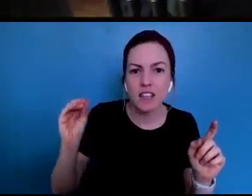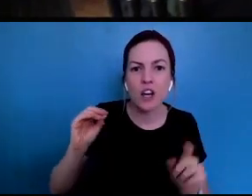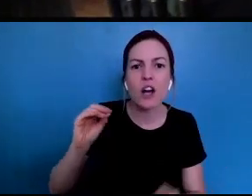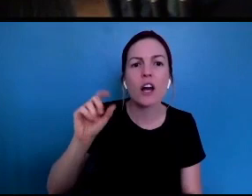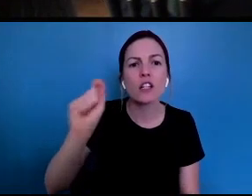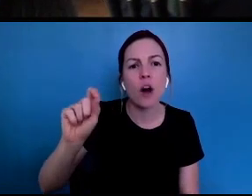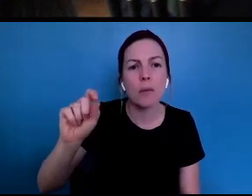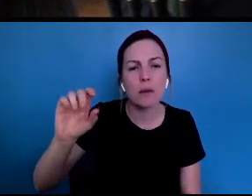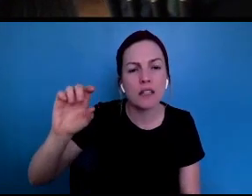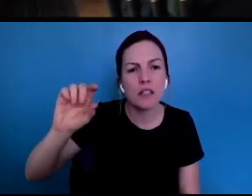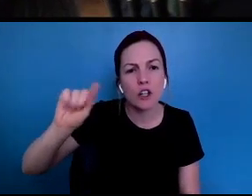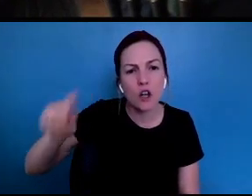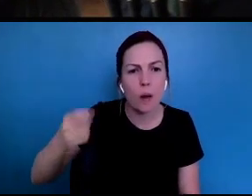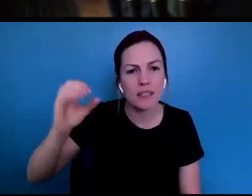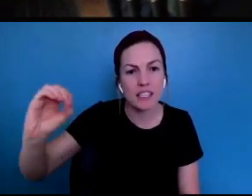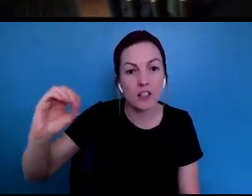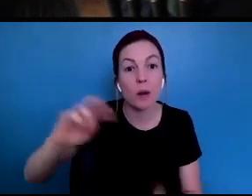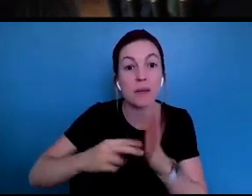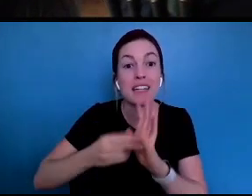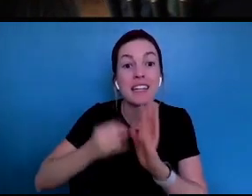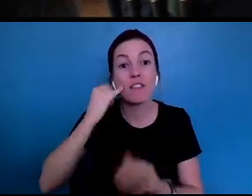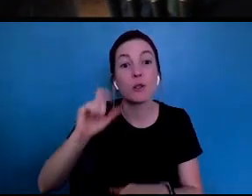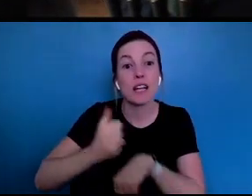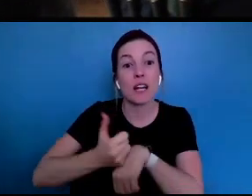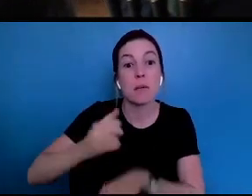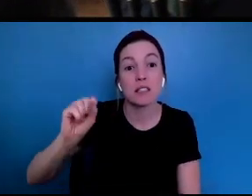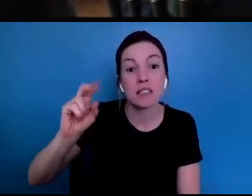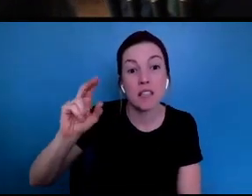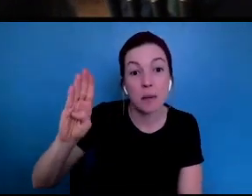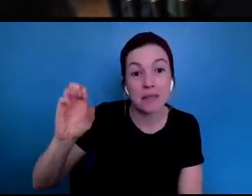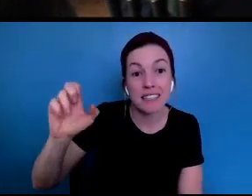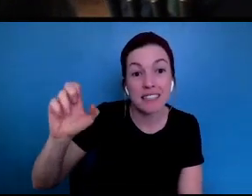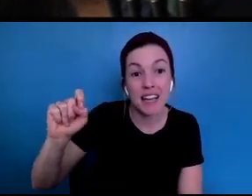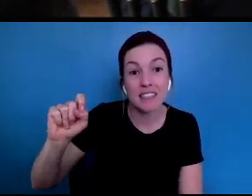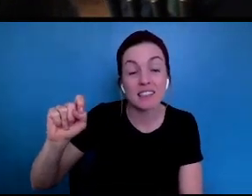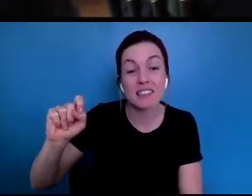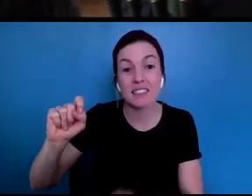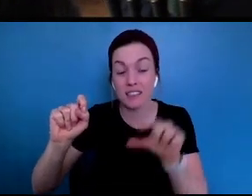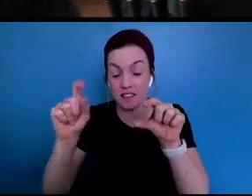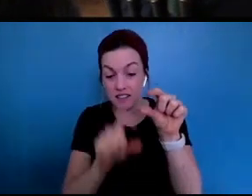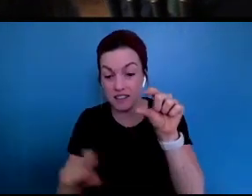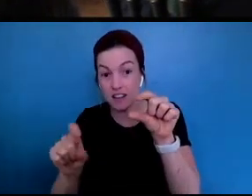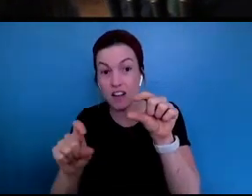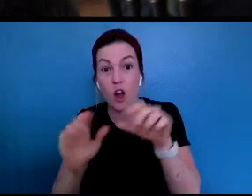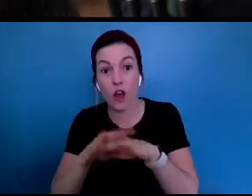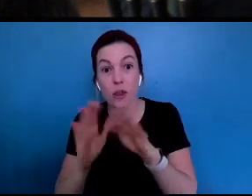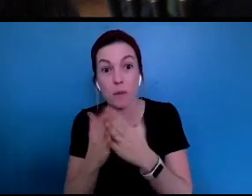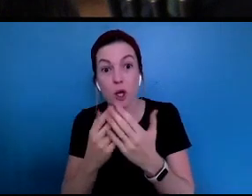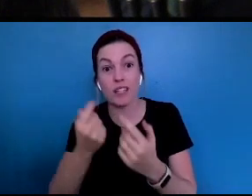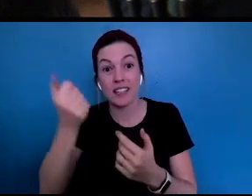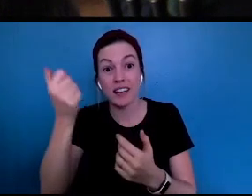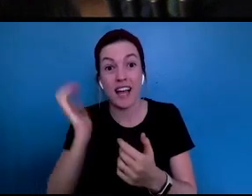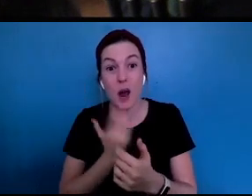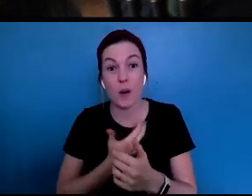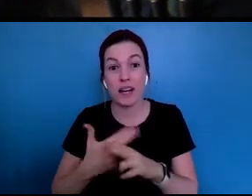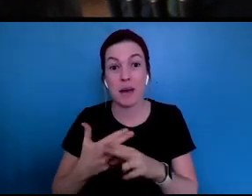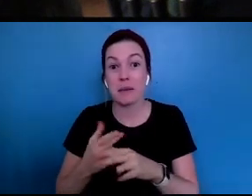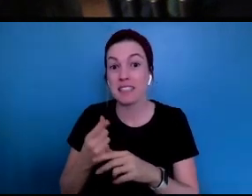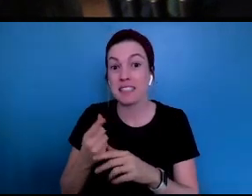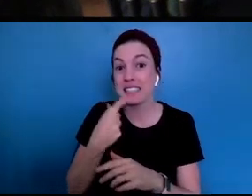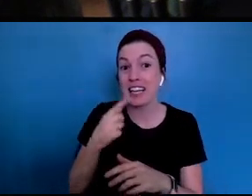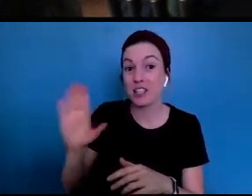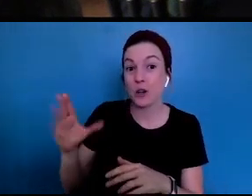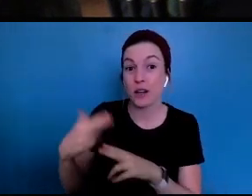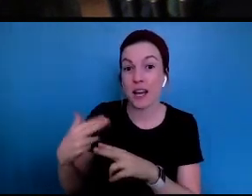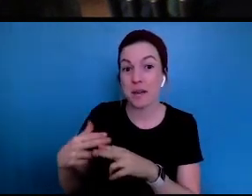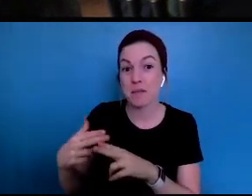you subset the book and add your name on it and take our names out and say it's your book, we cannot sue you.